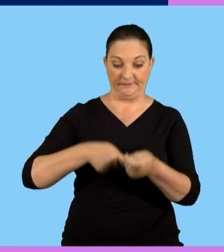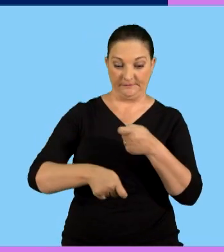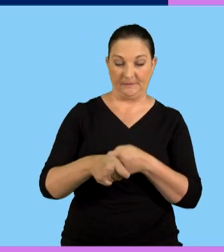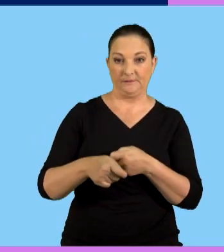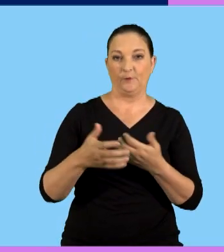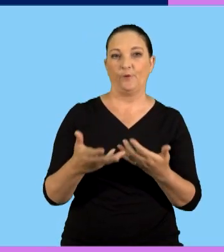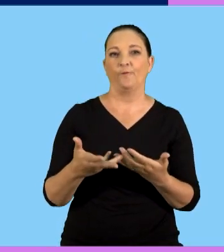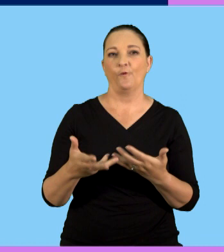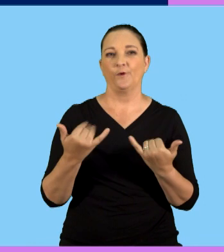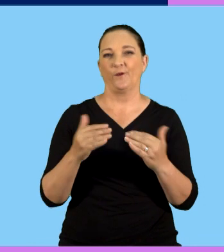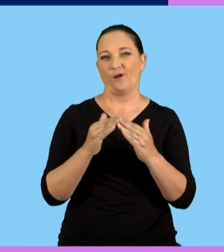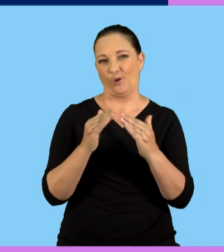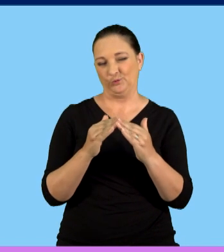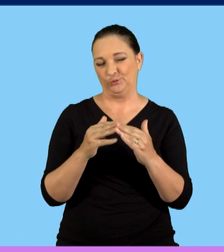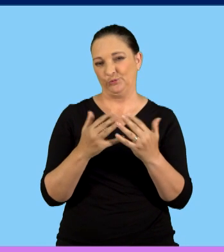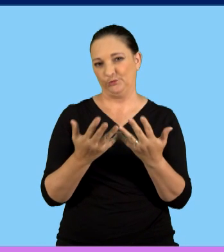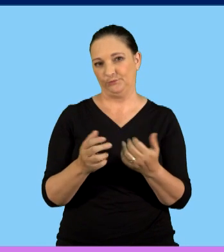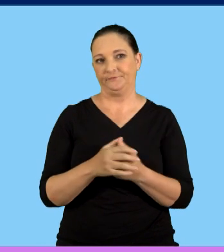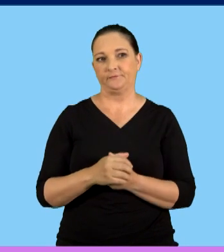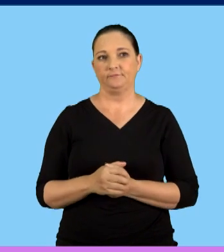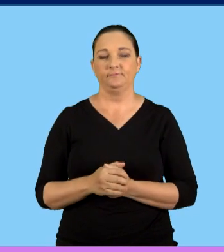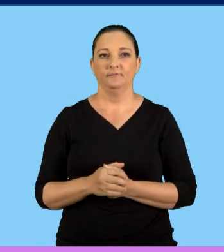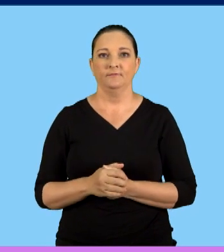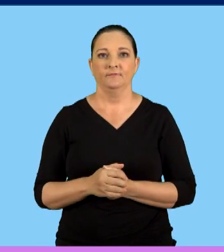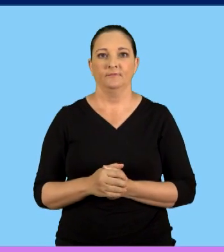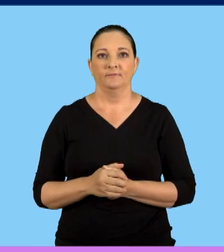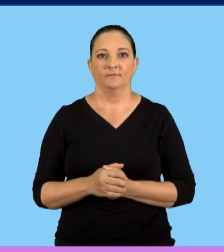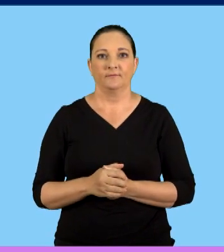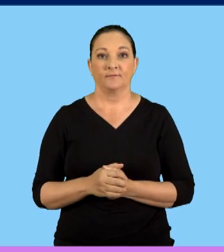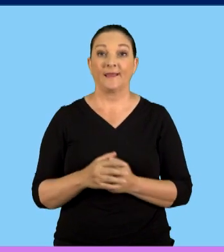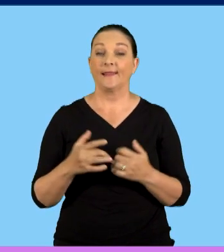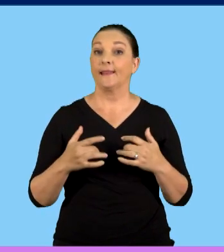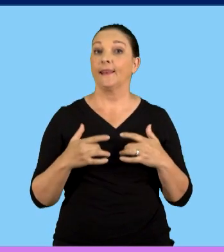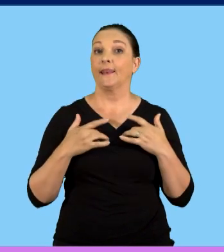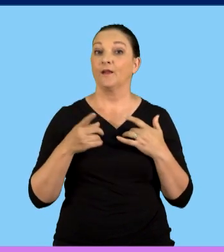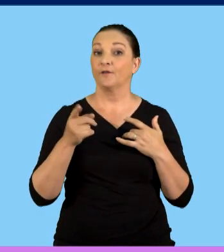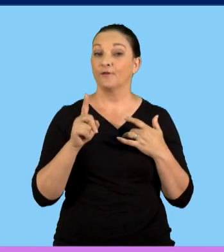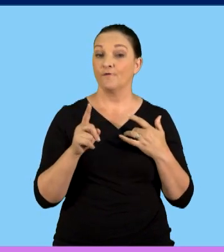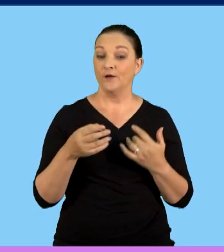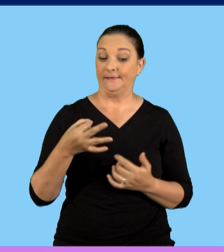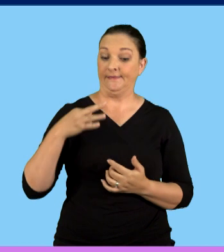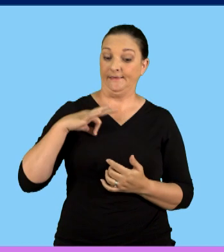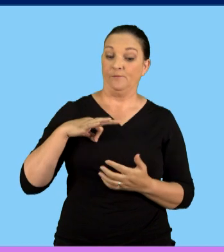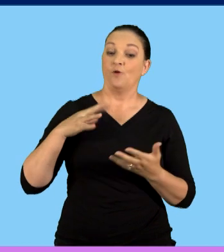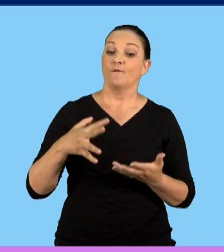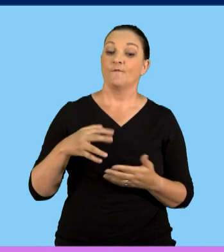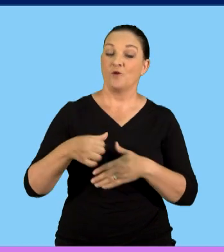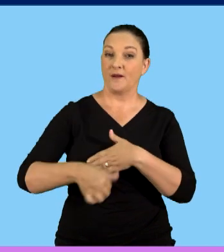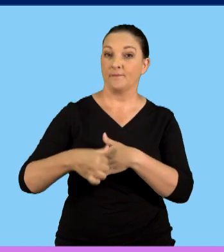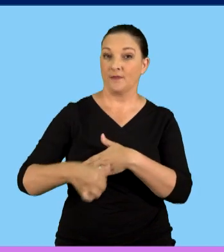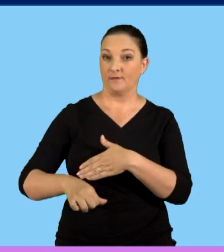statement for this household. Okay, they live on the following monthly income. They have a state pension